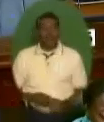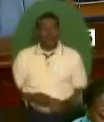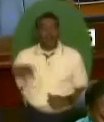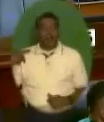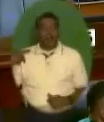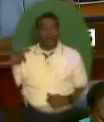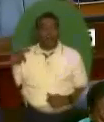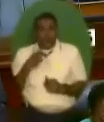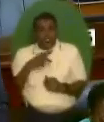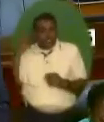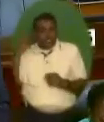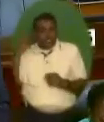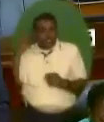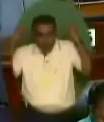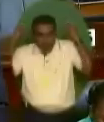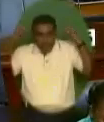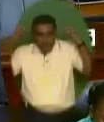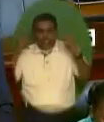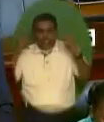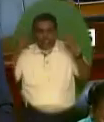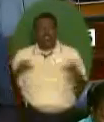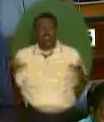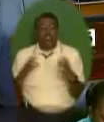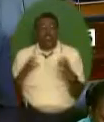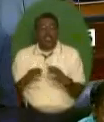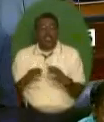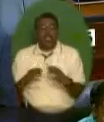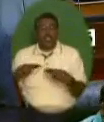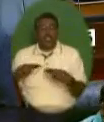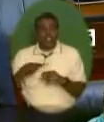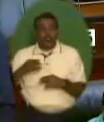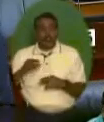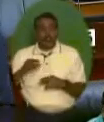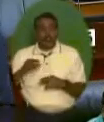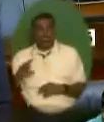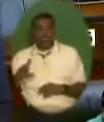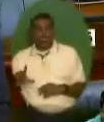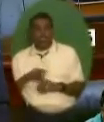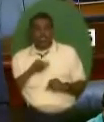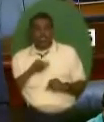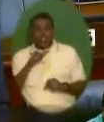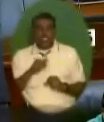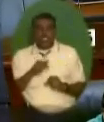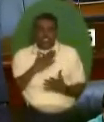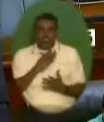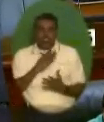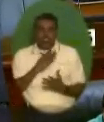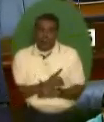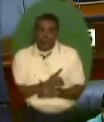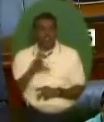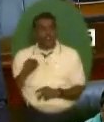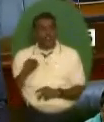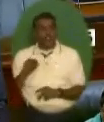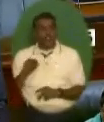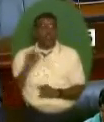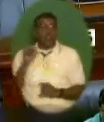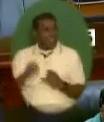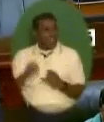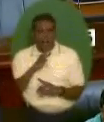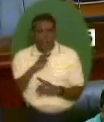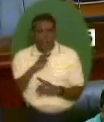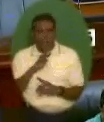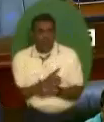Politicians and contractors gathering in a hotel to divvy up the construction budget is not an acceptable procurement process, and this must